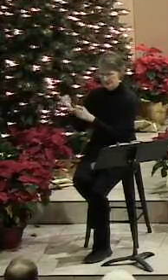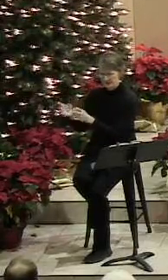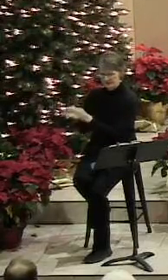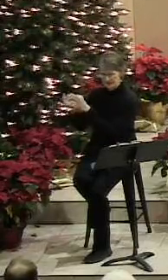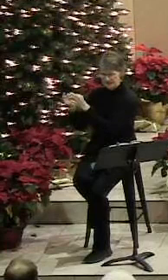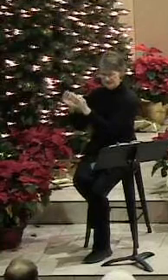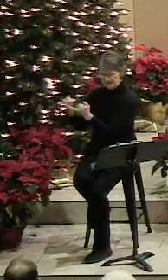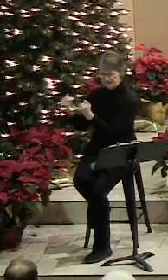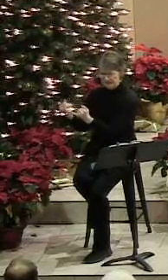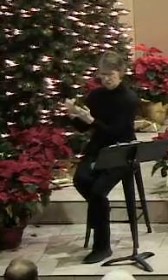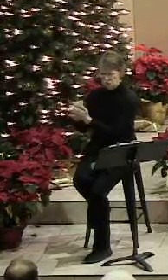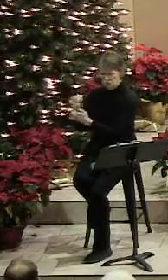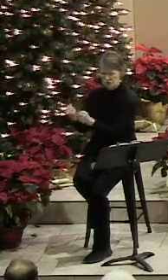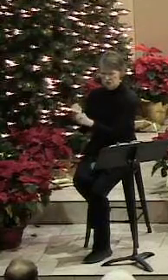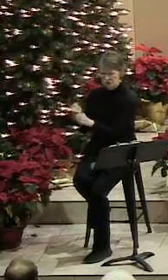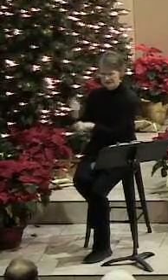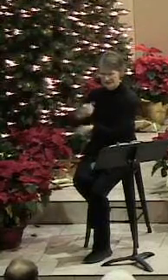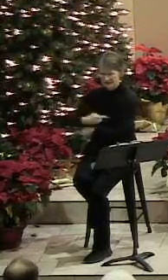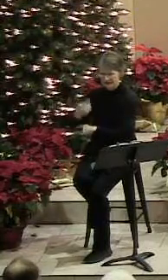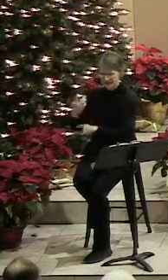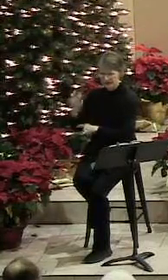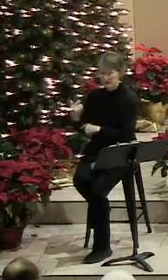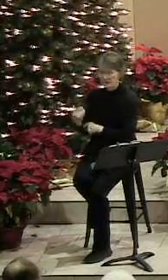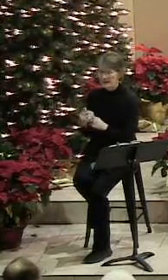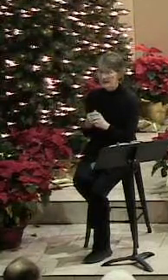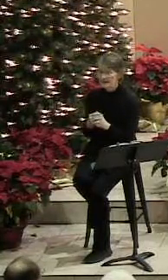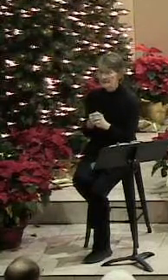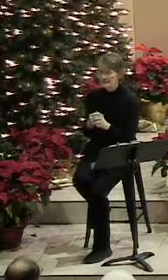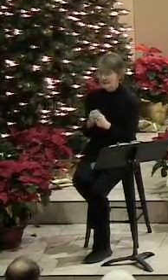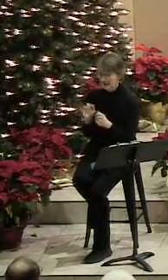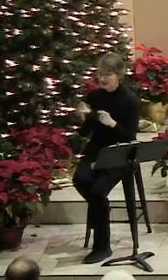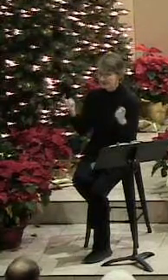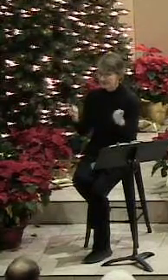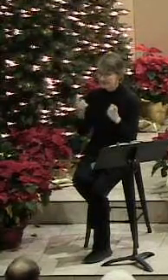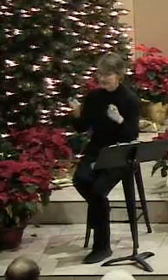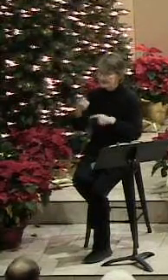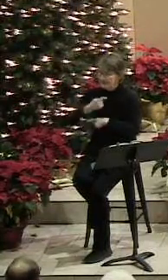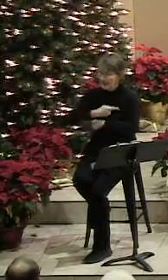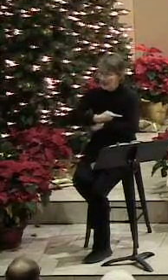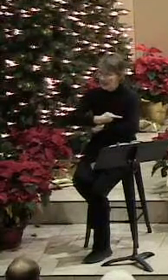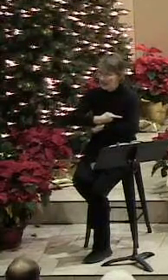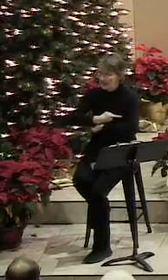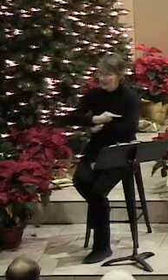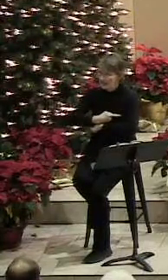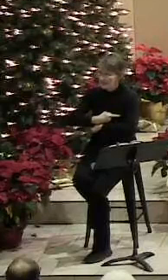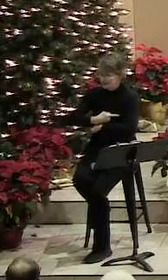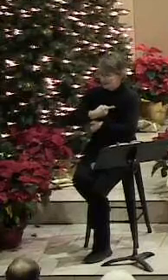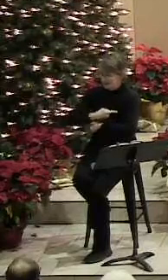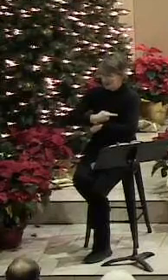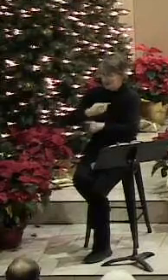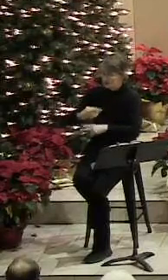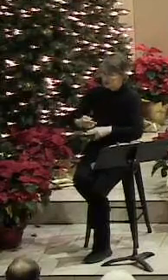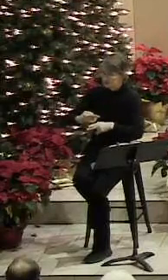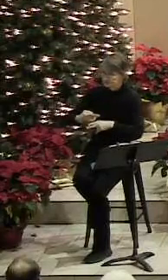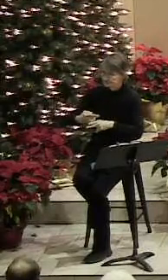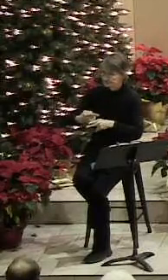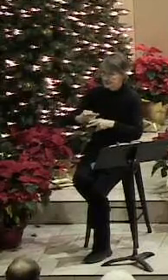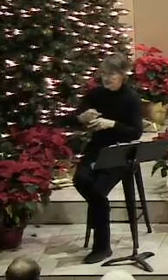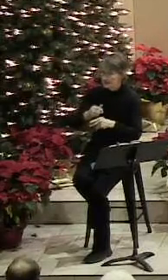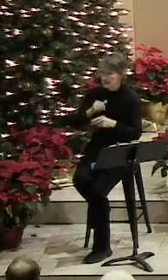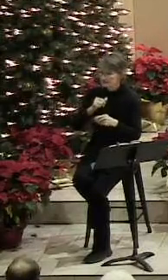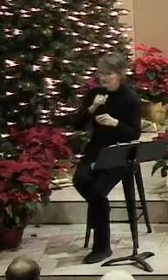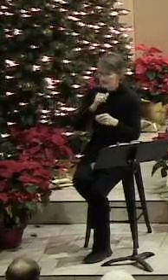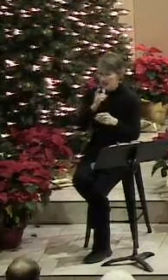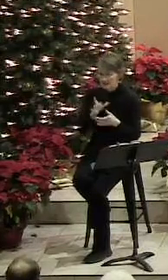actually. Actually, today's feast day, the fact that this feast day falls today, has nothing to do with